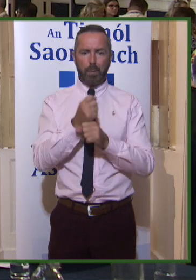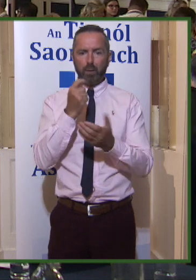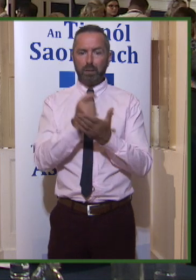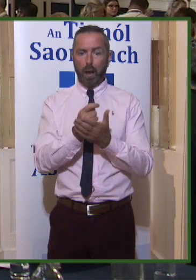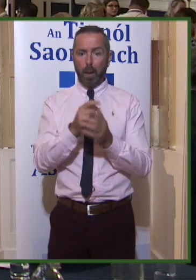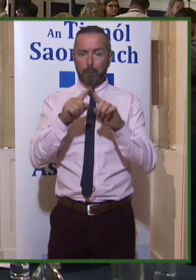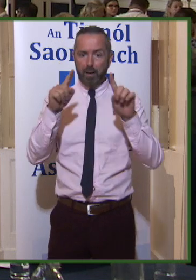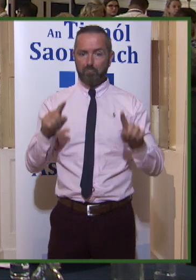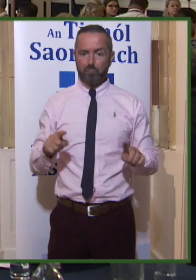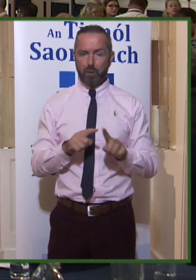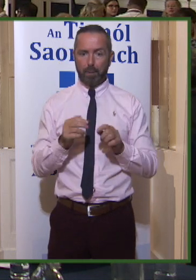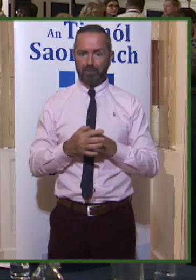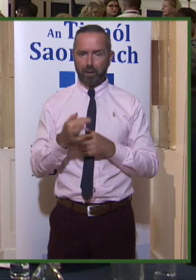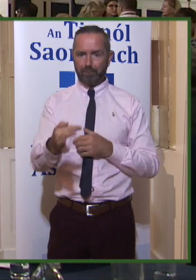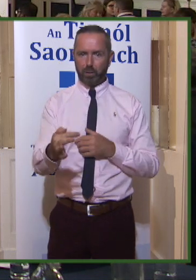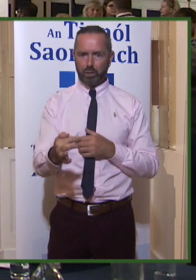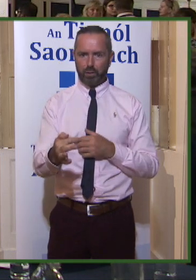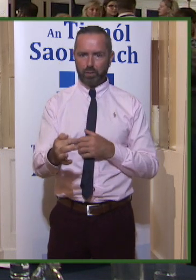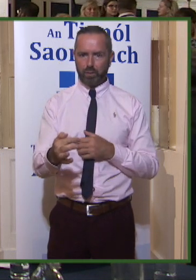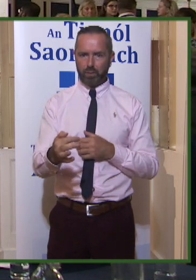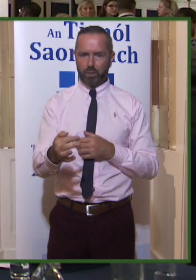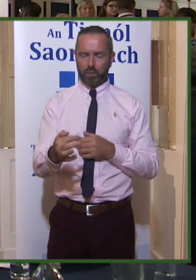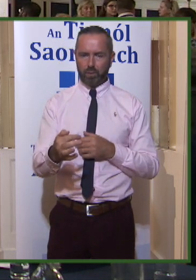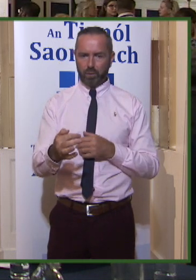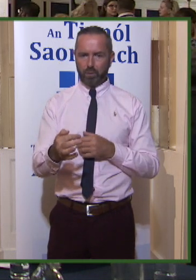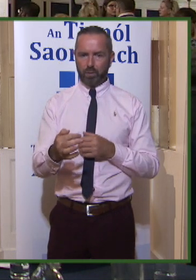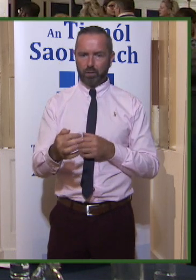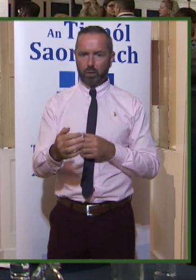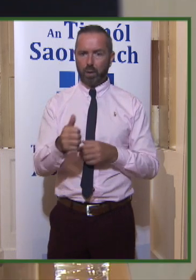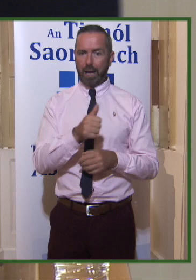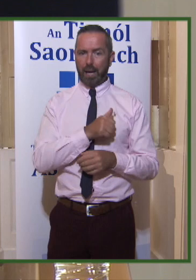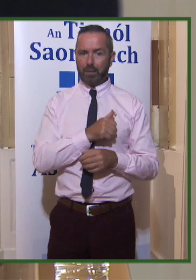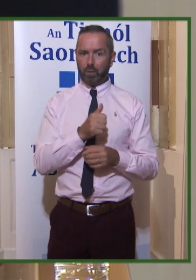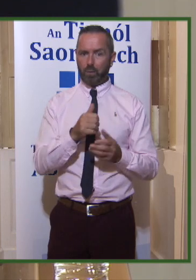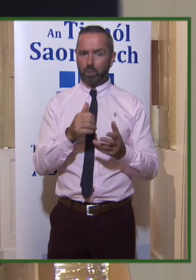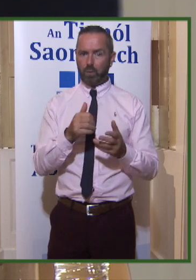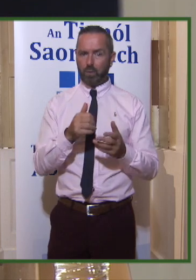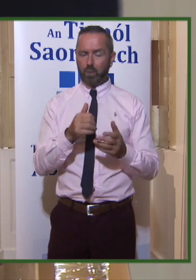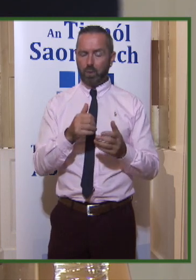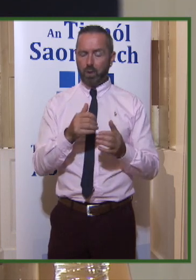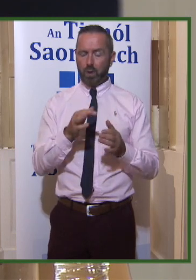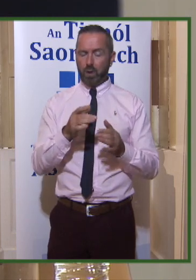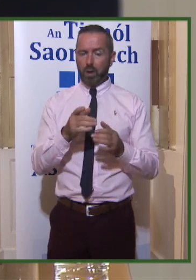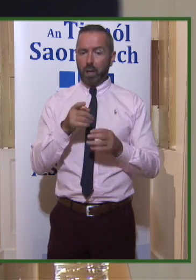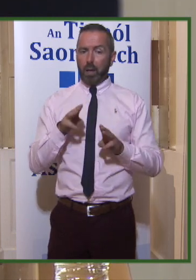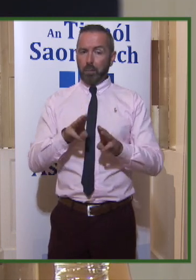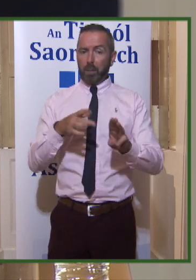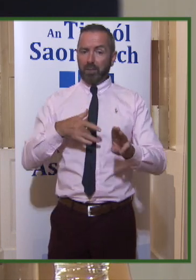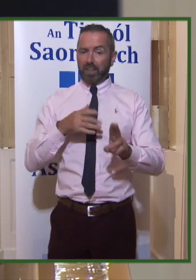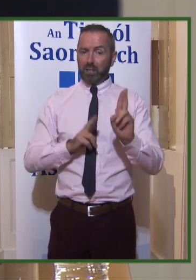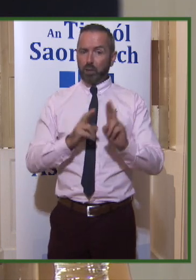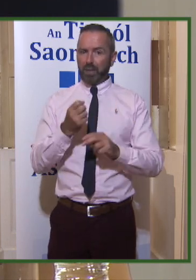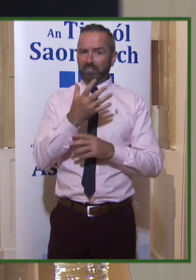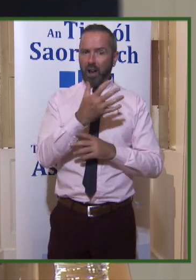future. What came from the report at the last meeting was people had envisaged a 5 to 10 year time